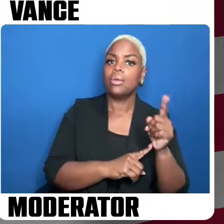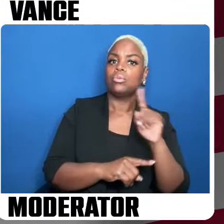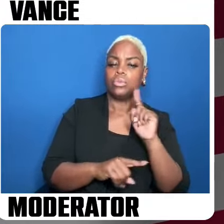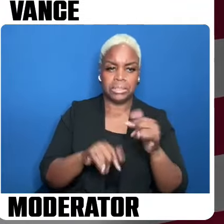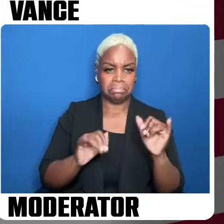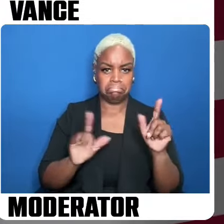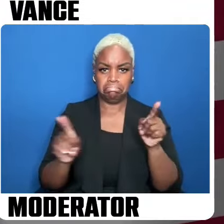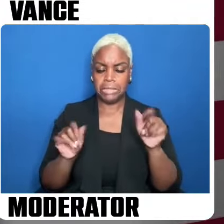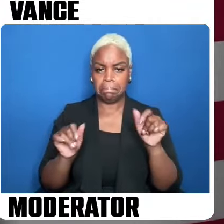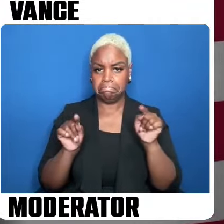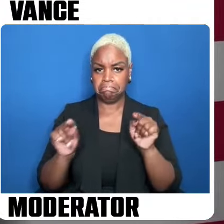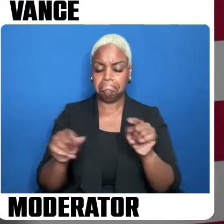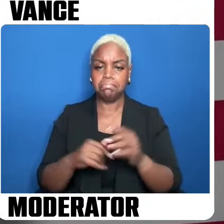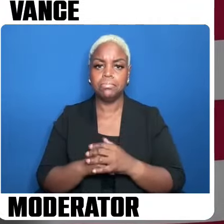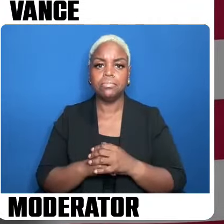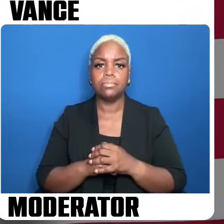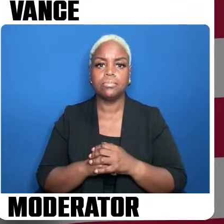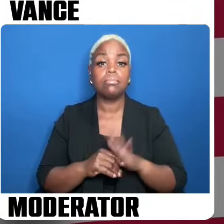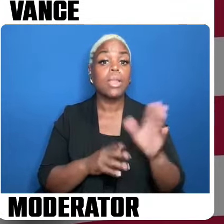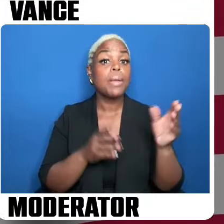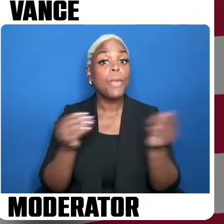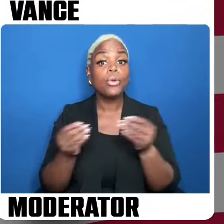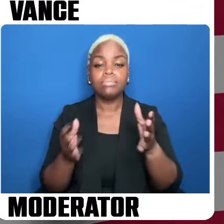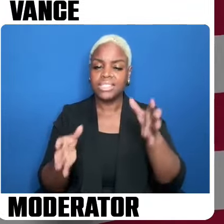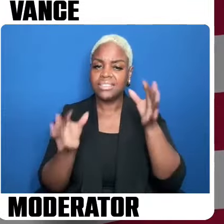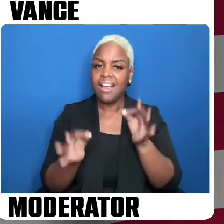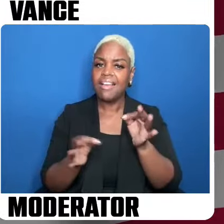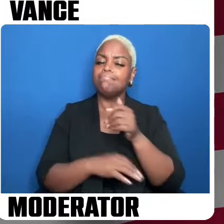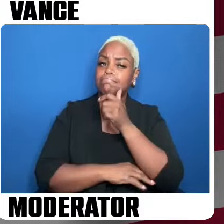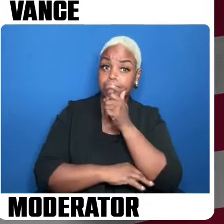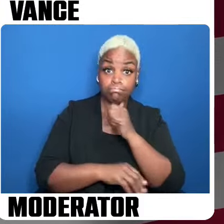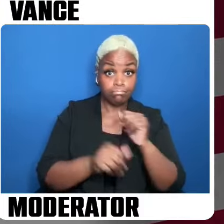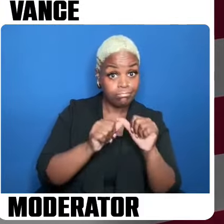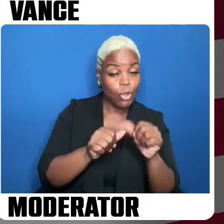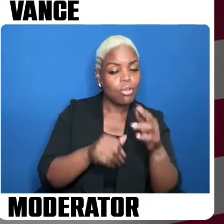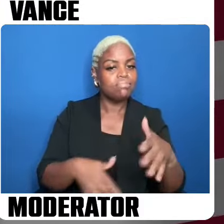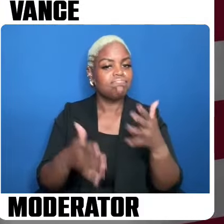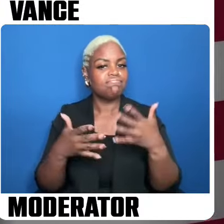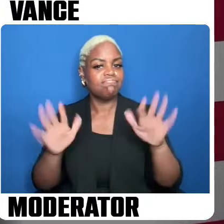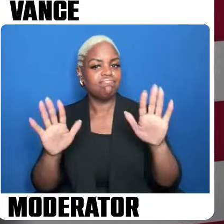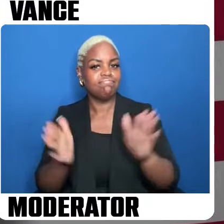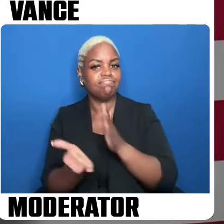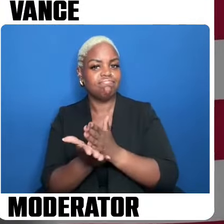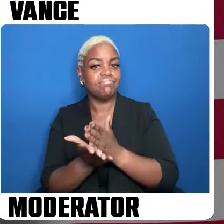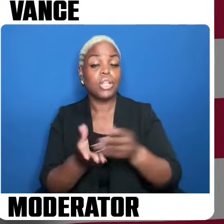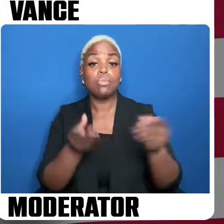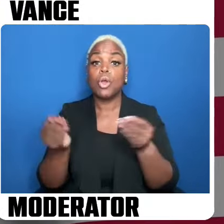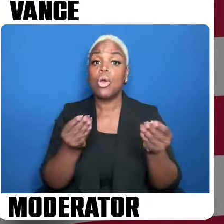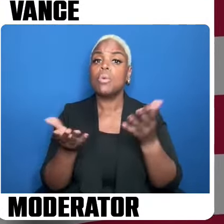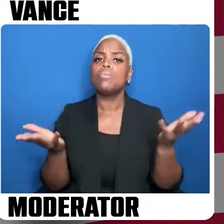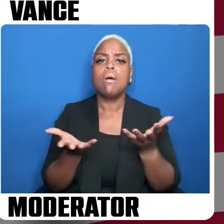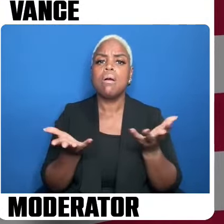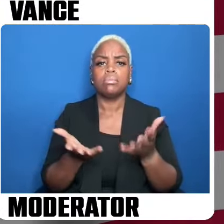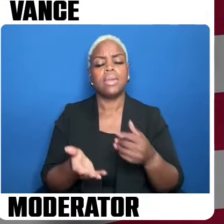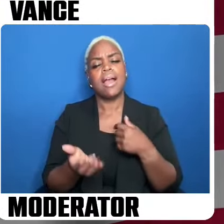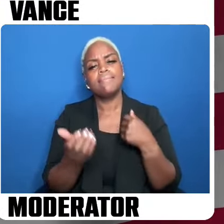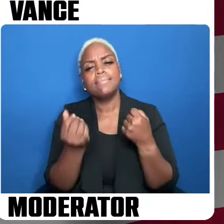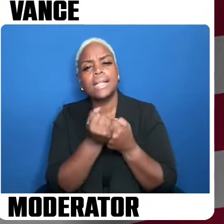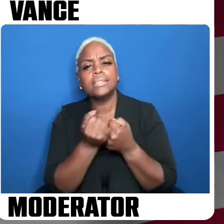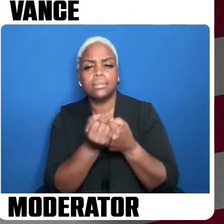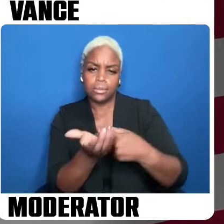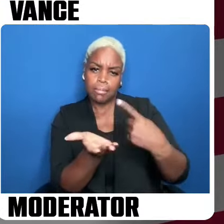moderator. The primary role of the moderators is to facilitate the debate between the candidates, enforce the rules, and provide